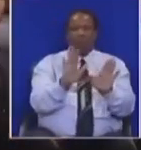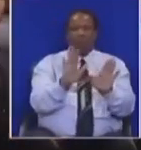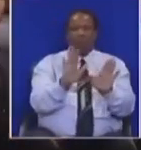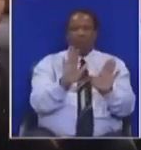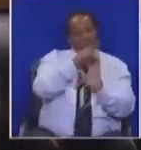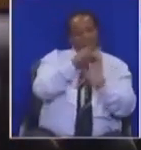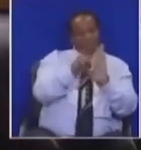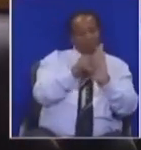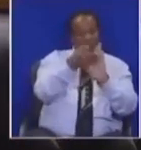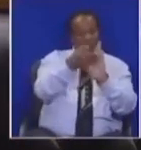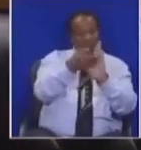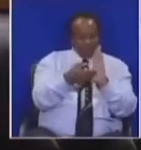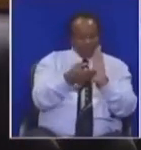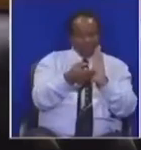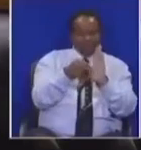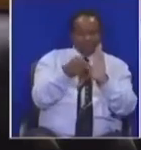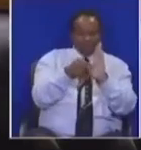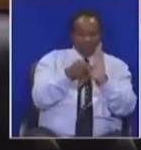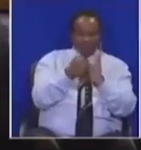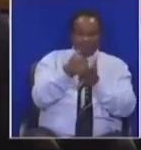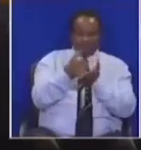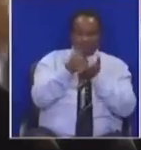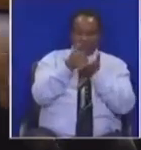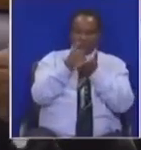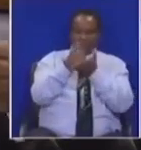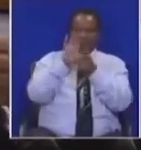that is going to make us achieve a particular point.